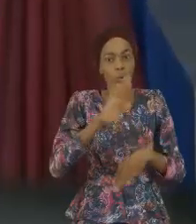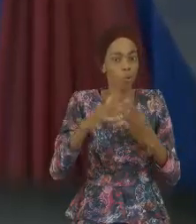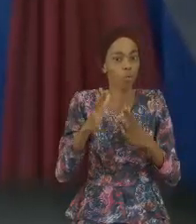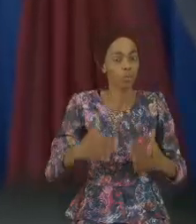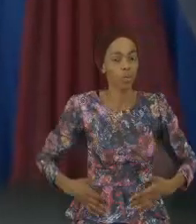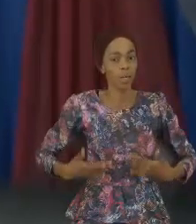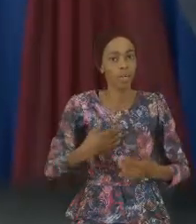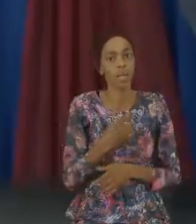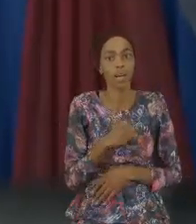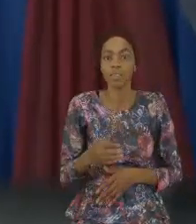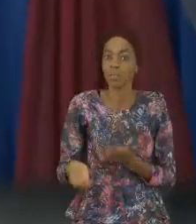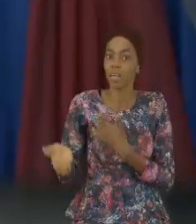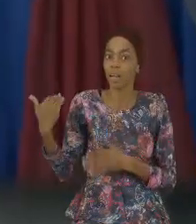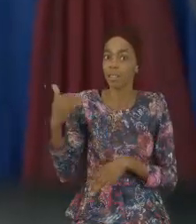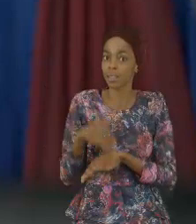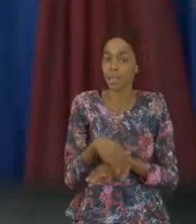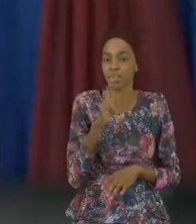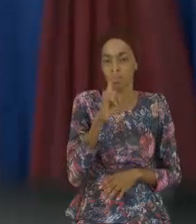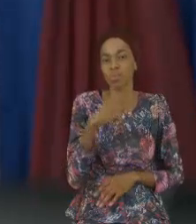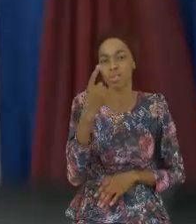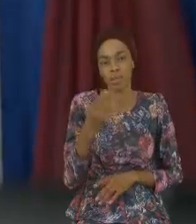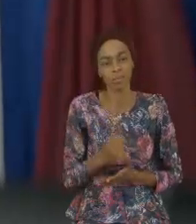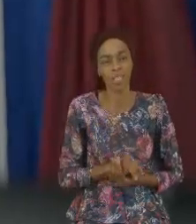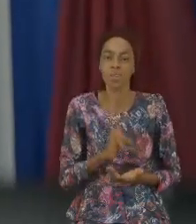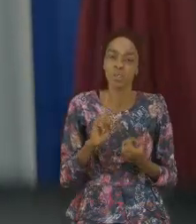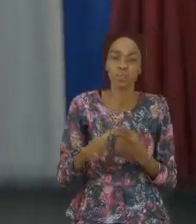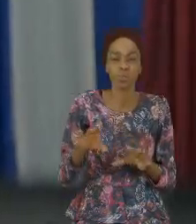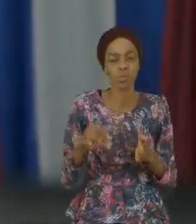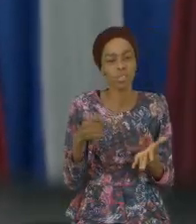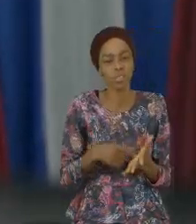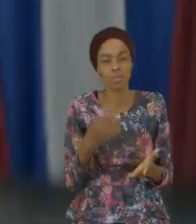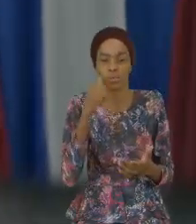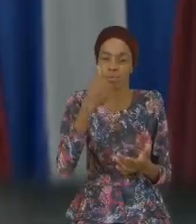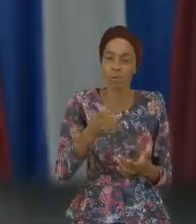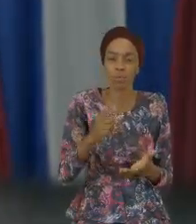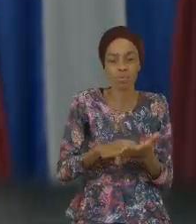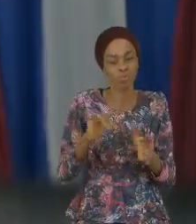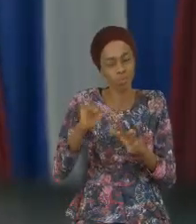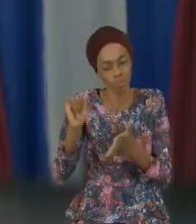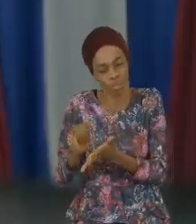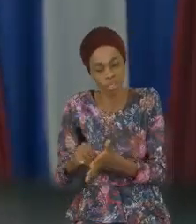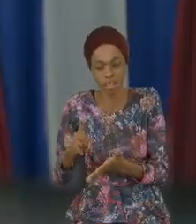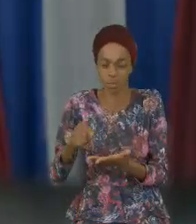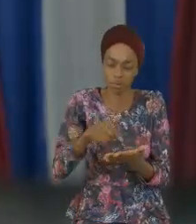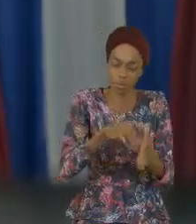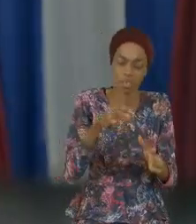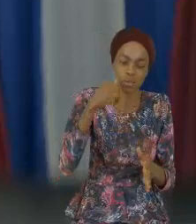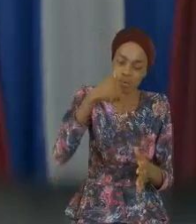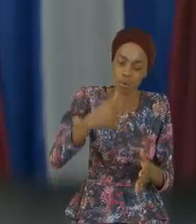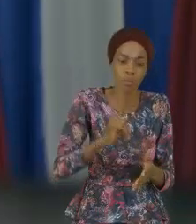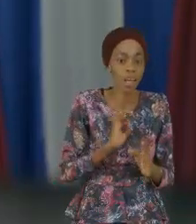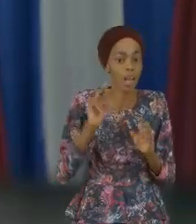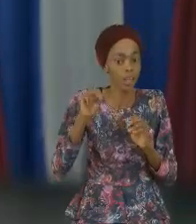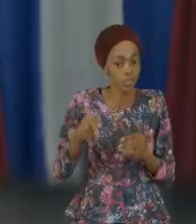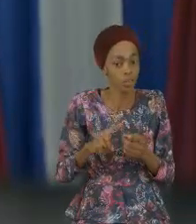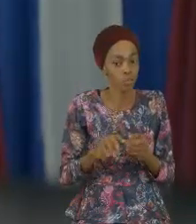the previous night, you see, to do this tomorrow and do that tomorrow and do that tomorrow, I need to